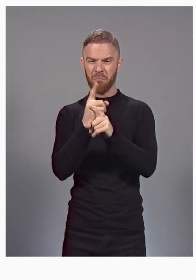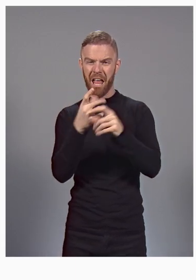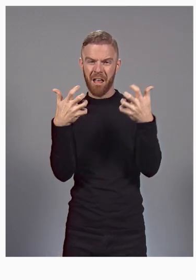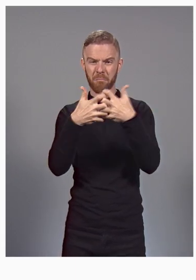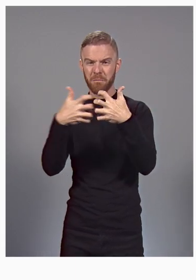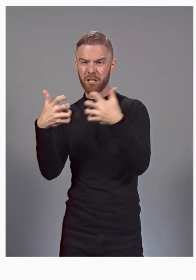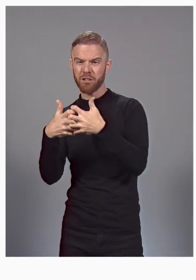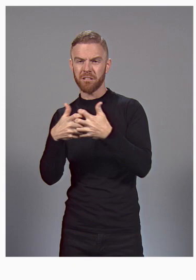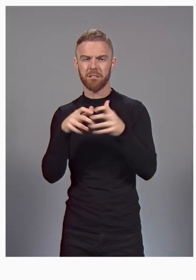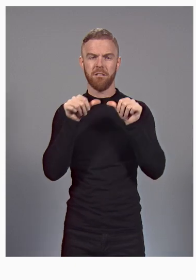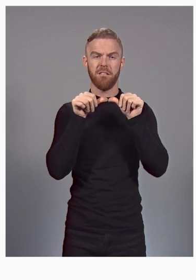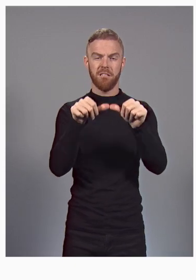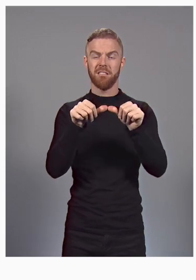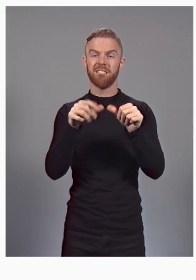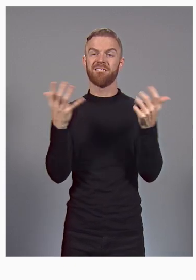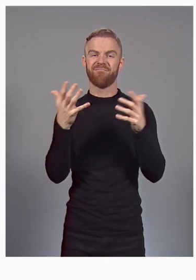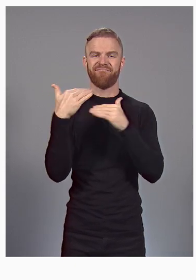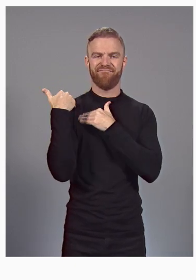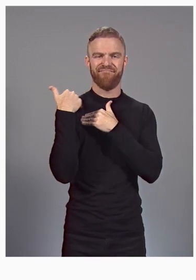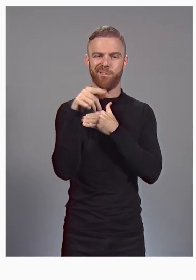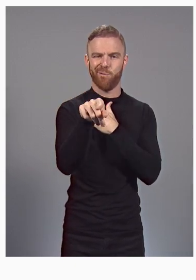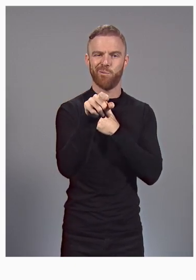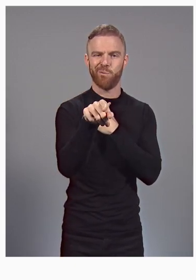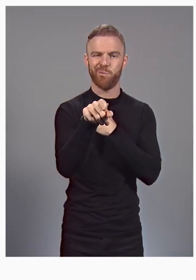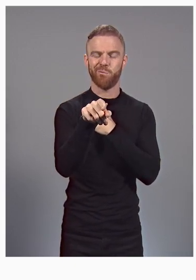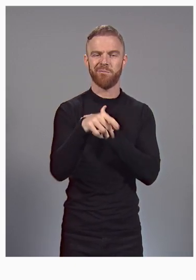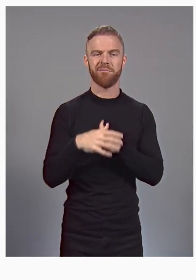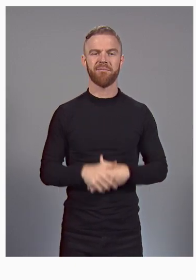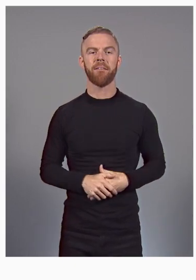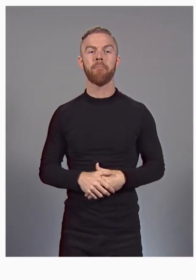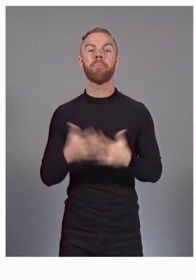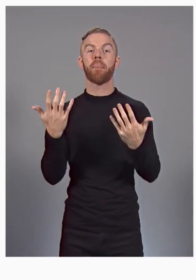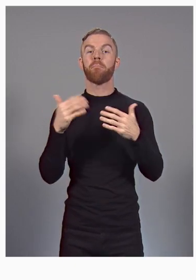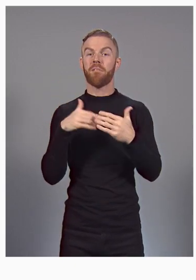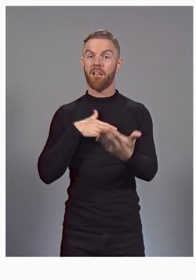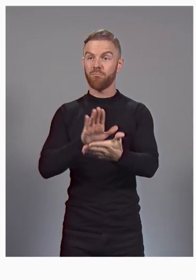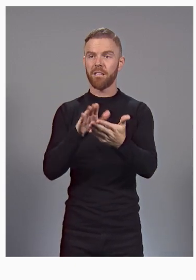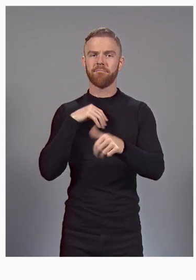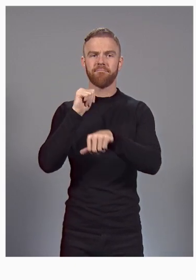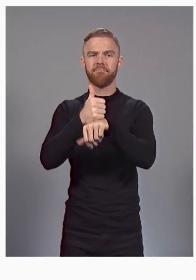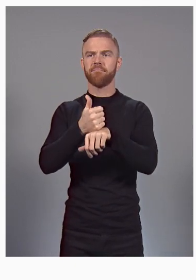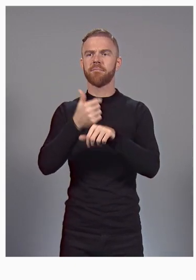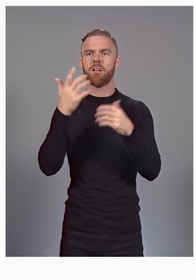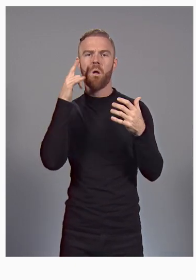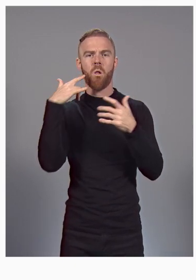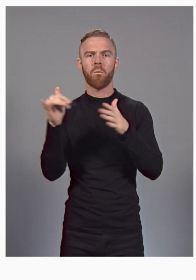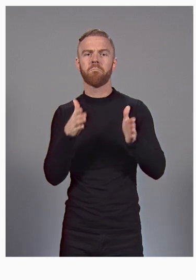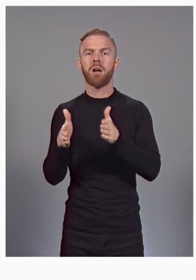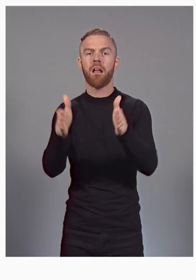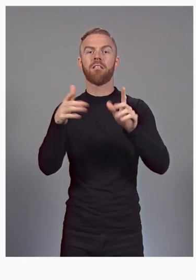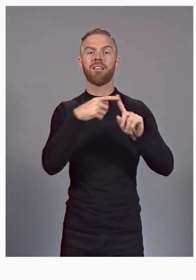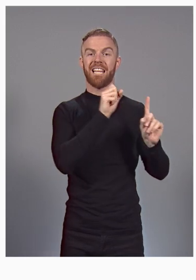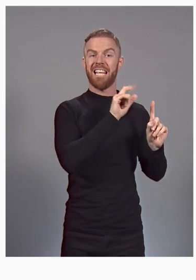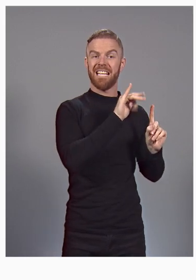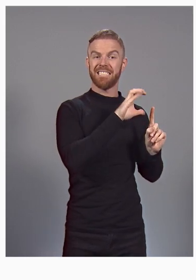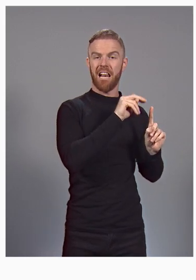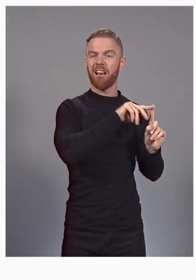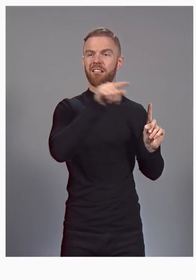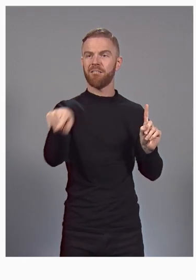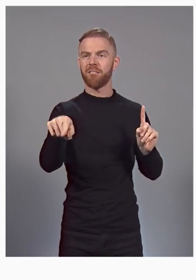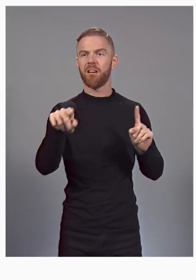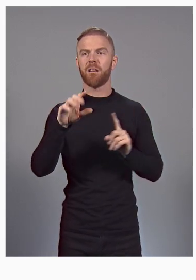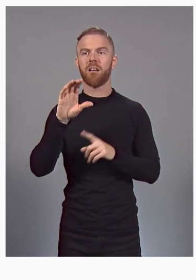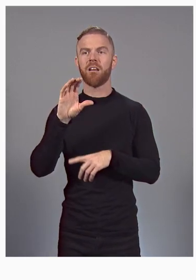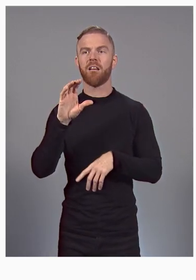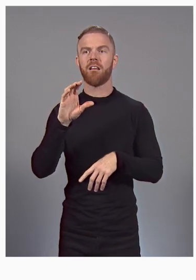continues to fall on you. To address this, we've engineered golden paths from silicon to the console. These paths combine purpose-built